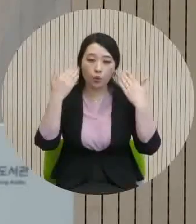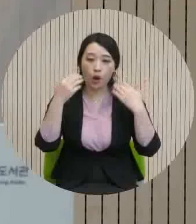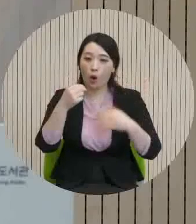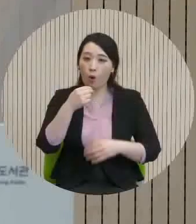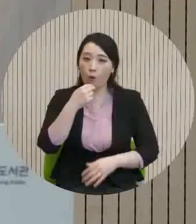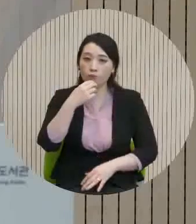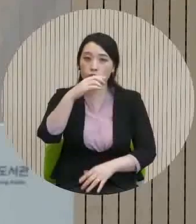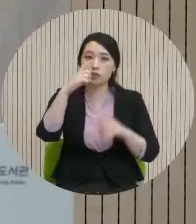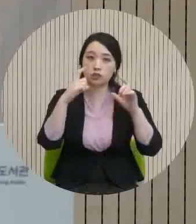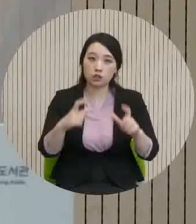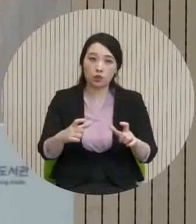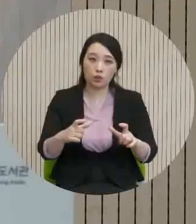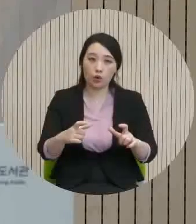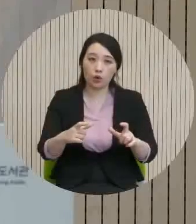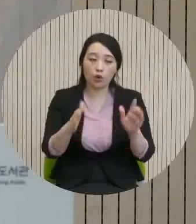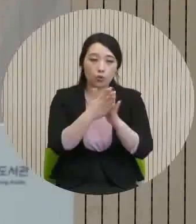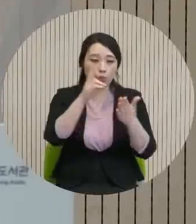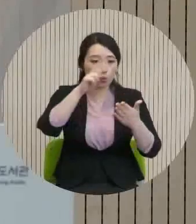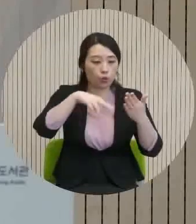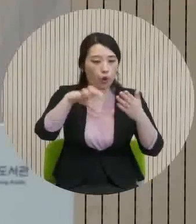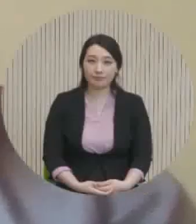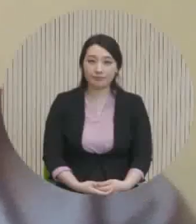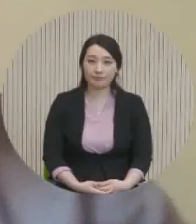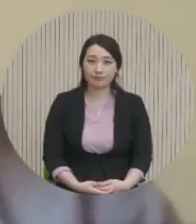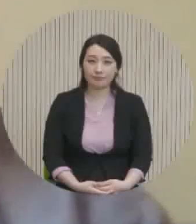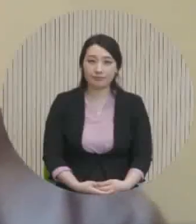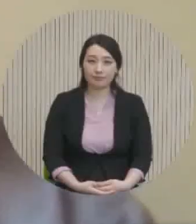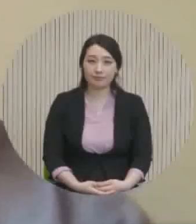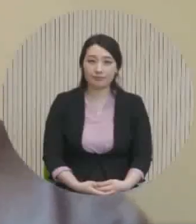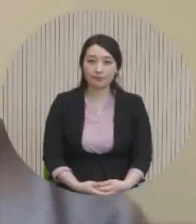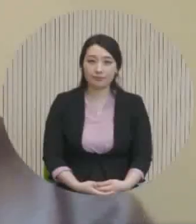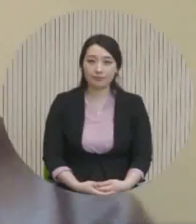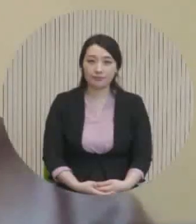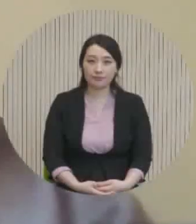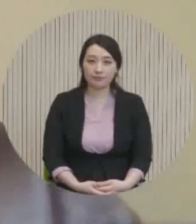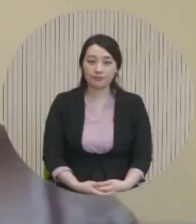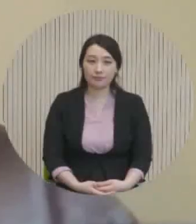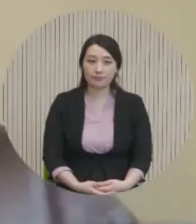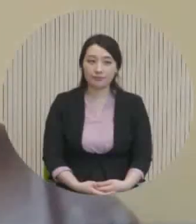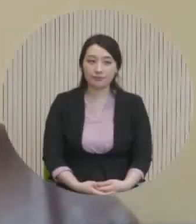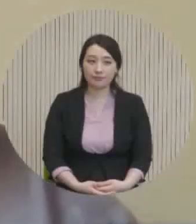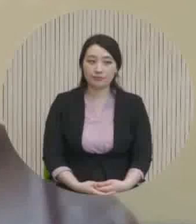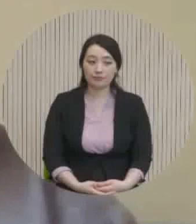library services to the students? Yes, so